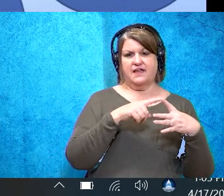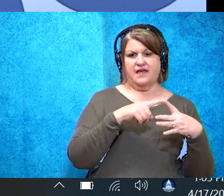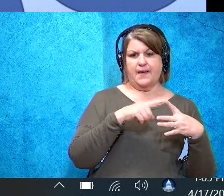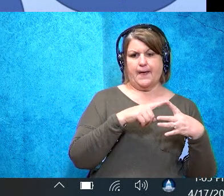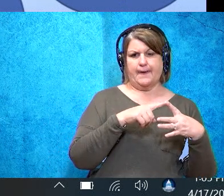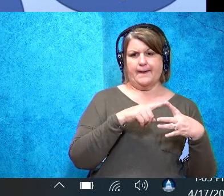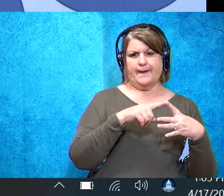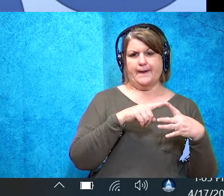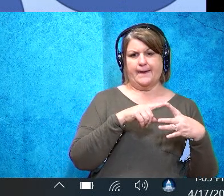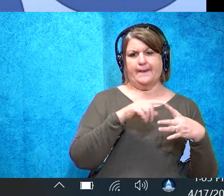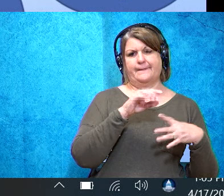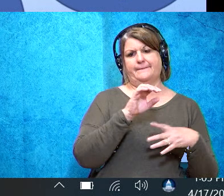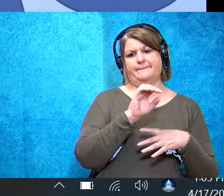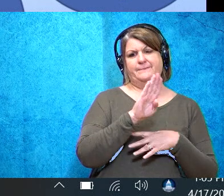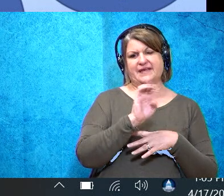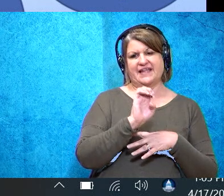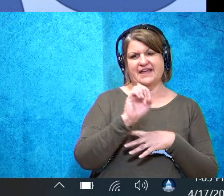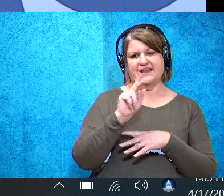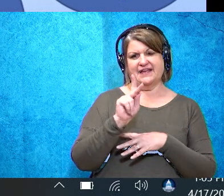Life PE,